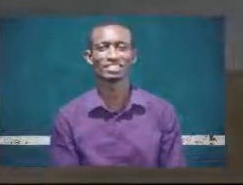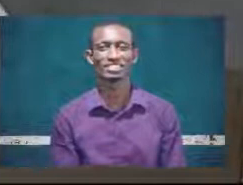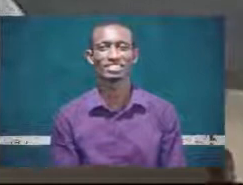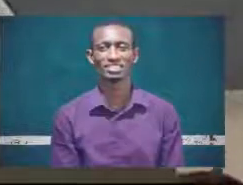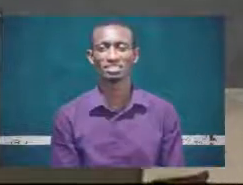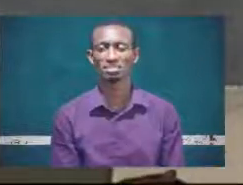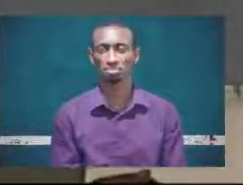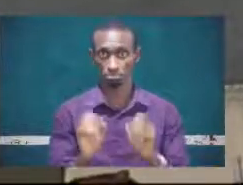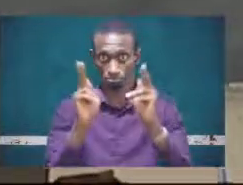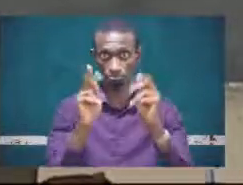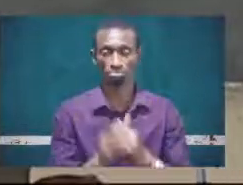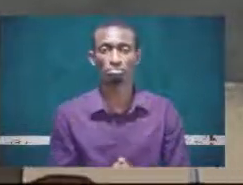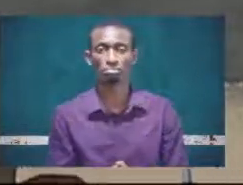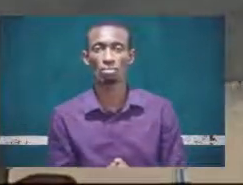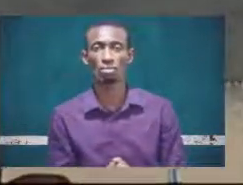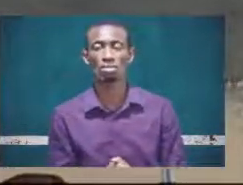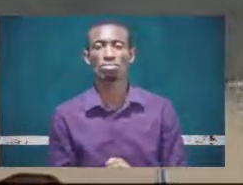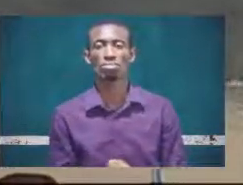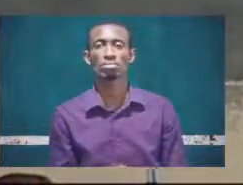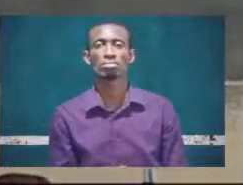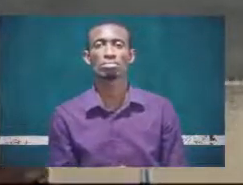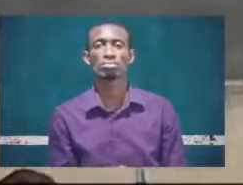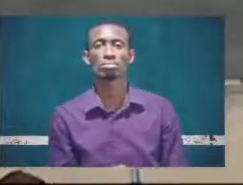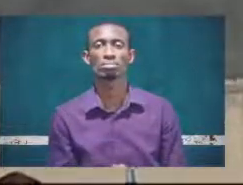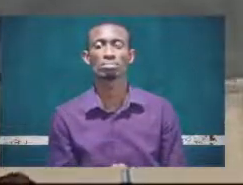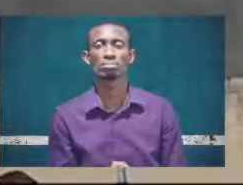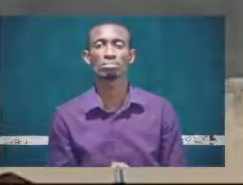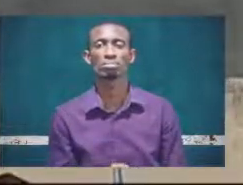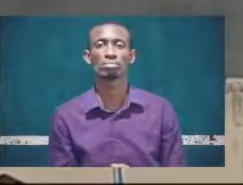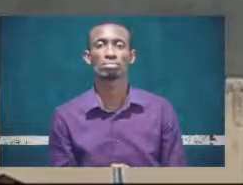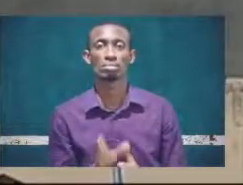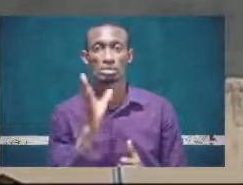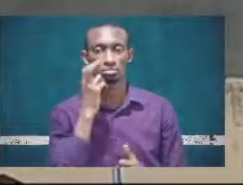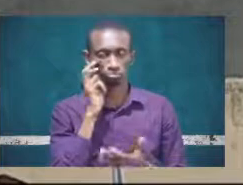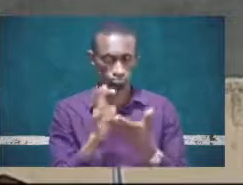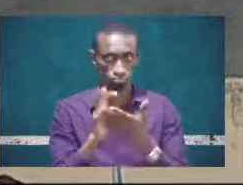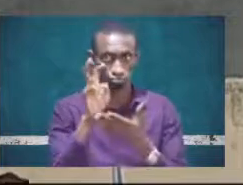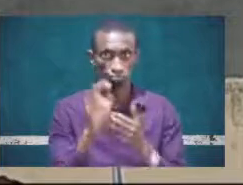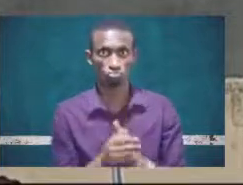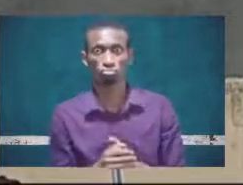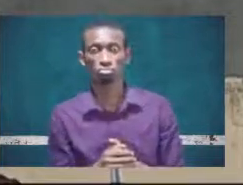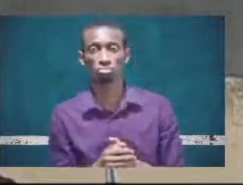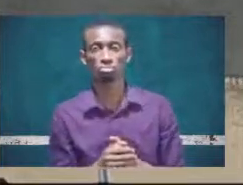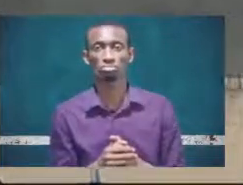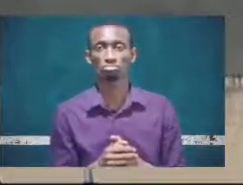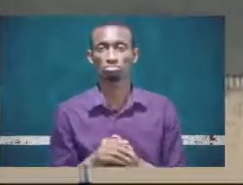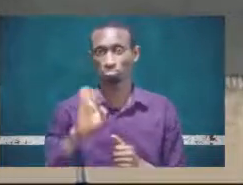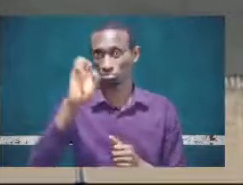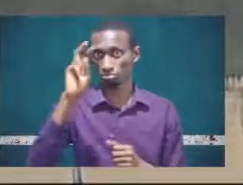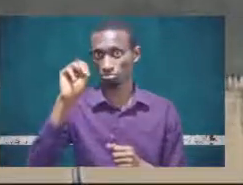Yes. Now, let us have a look at a general